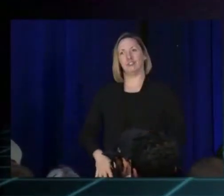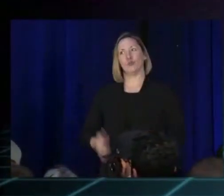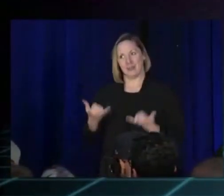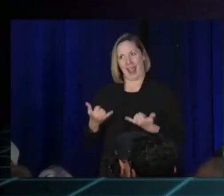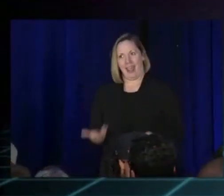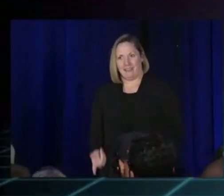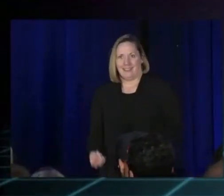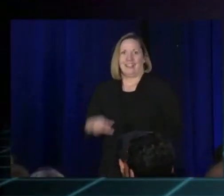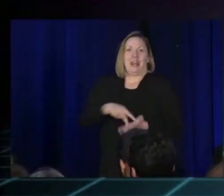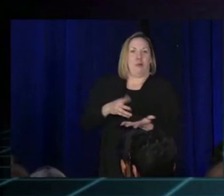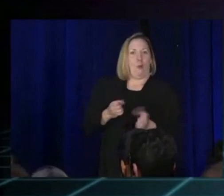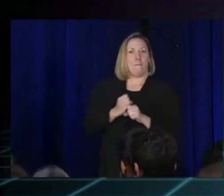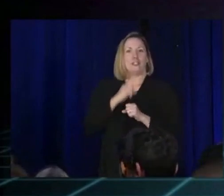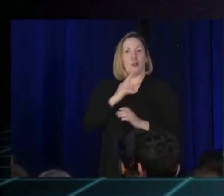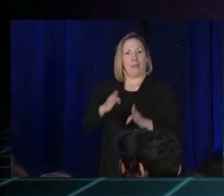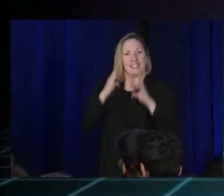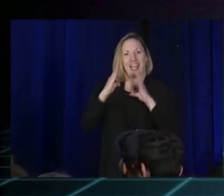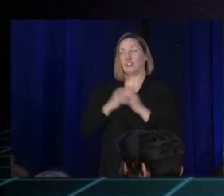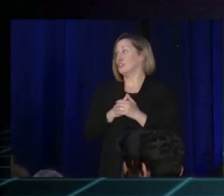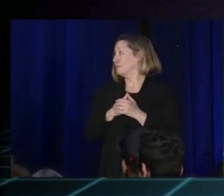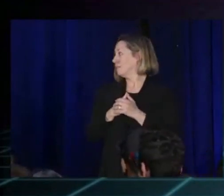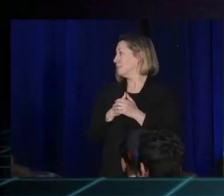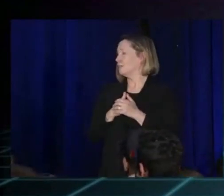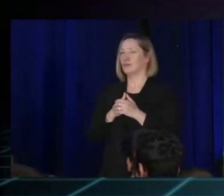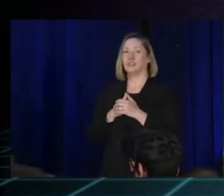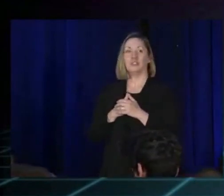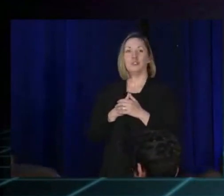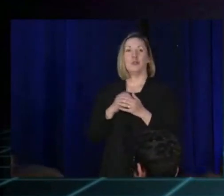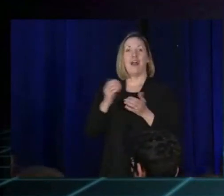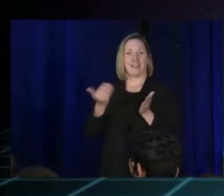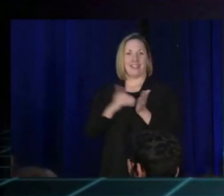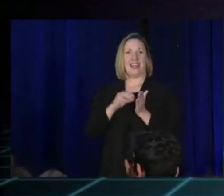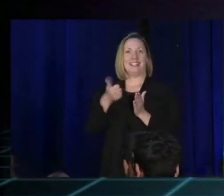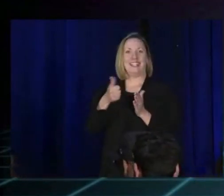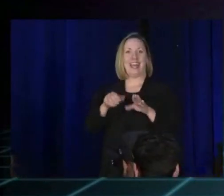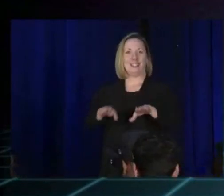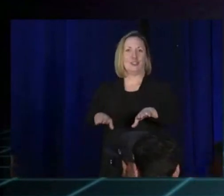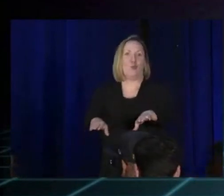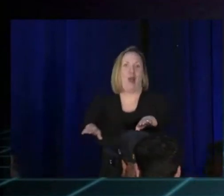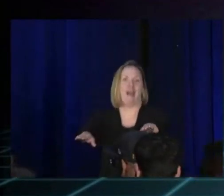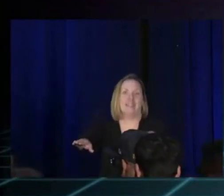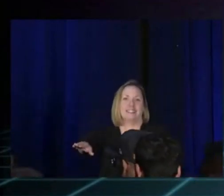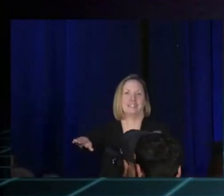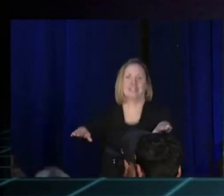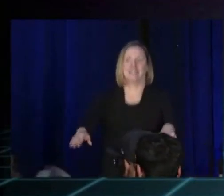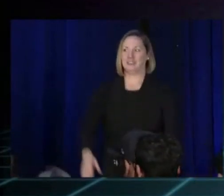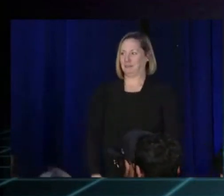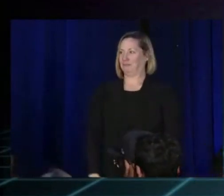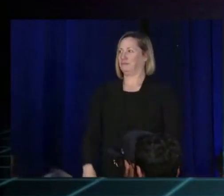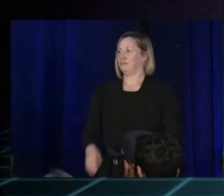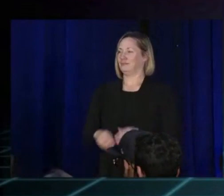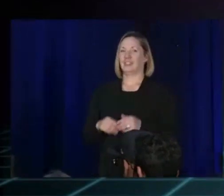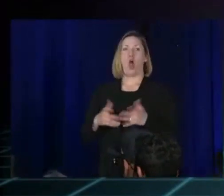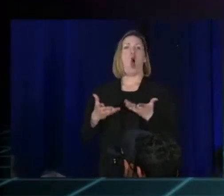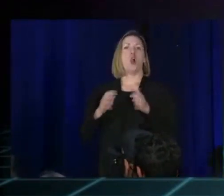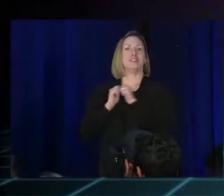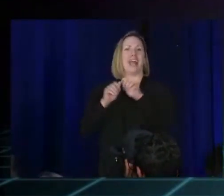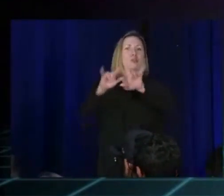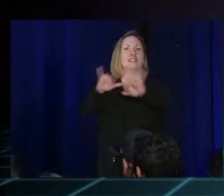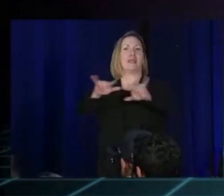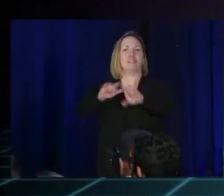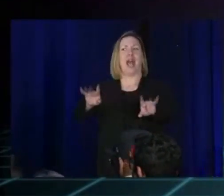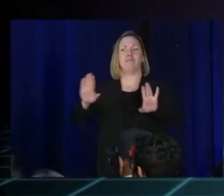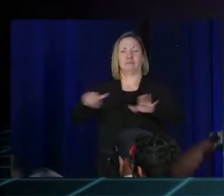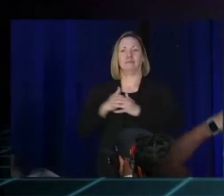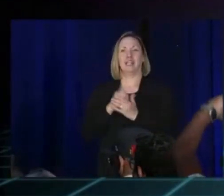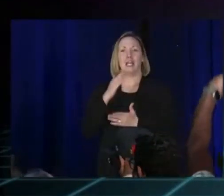pay attention. Here we go. So we're gonna do 10 squats again, just like that. You guys got it? Oh, we're gonna do it all together. Okay. So